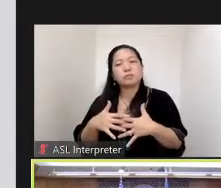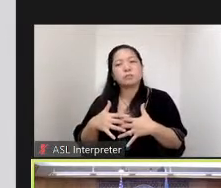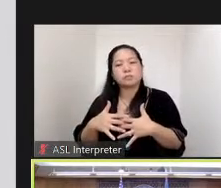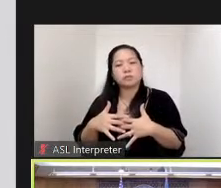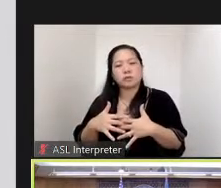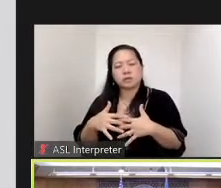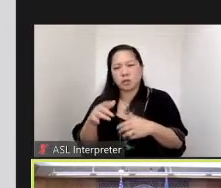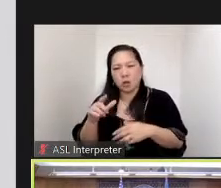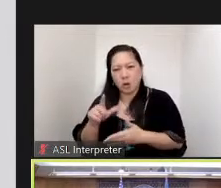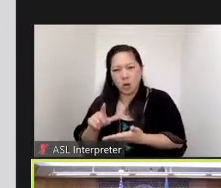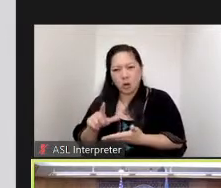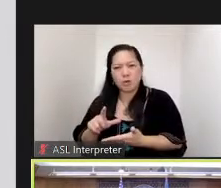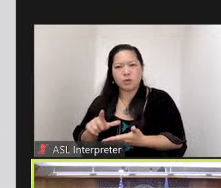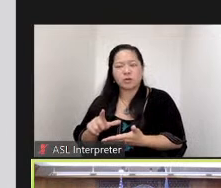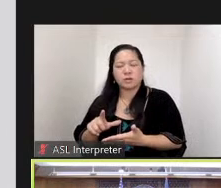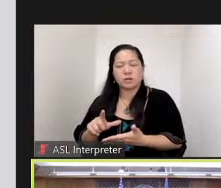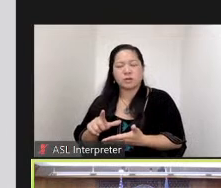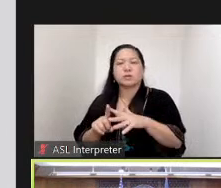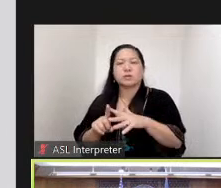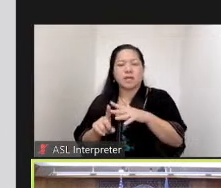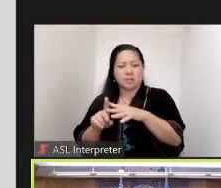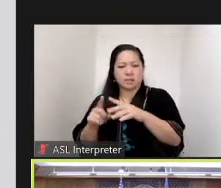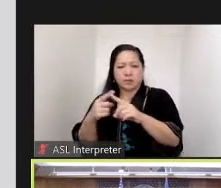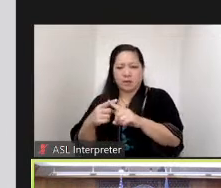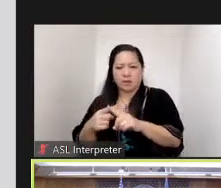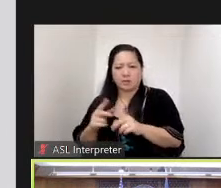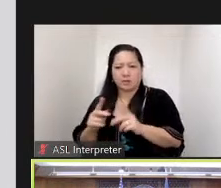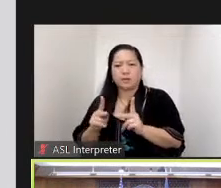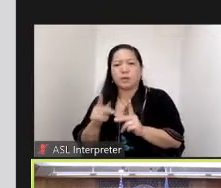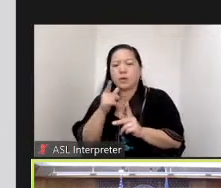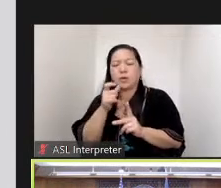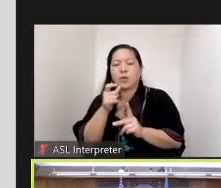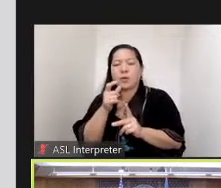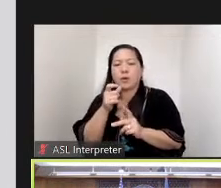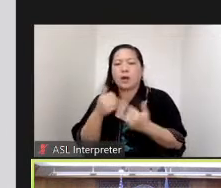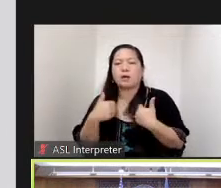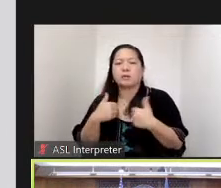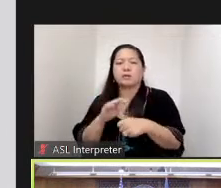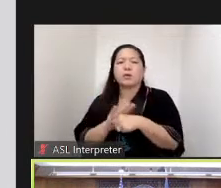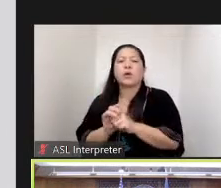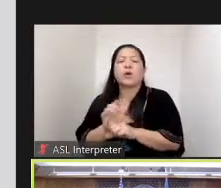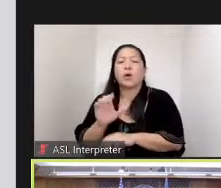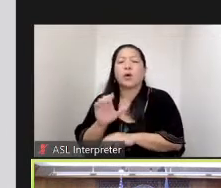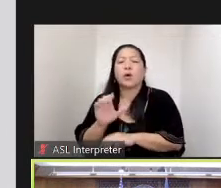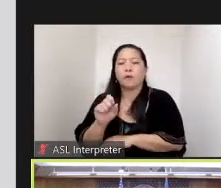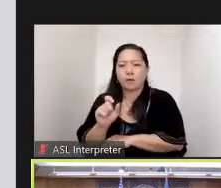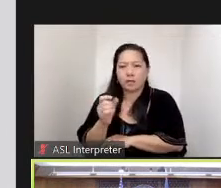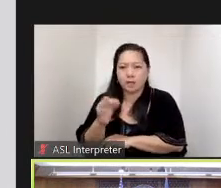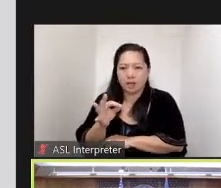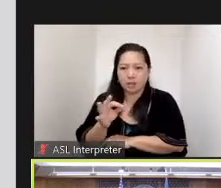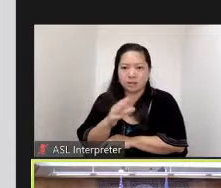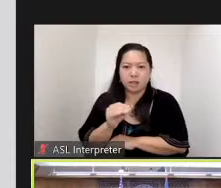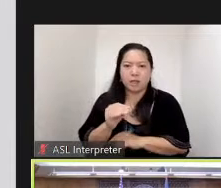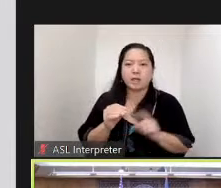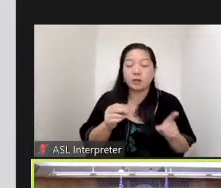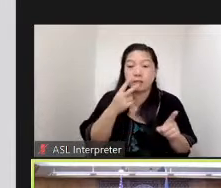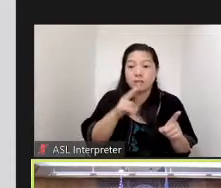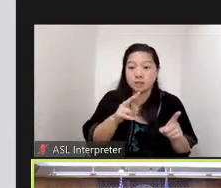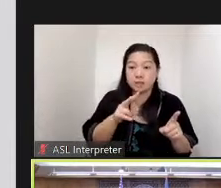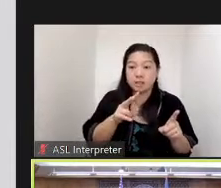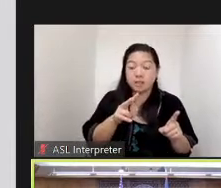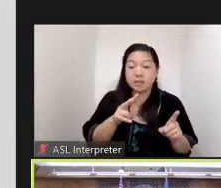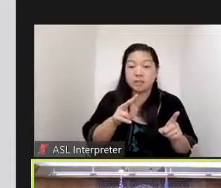This is the cumulative number of cases, and the cumulative death count is in